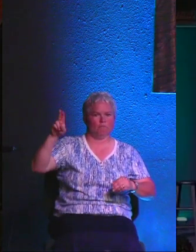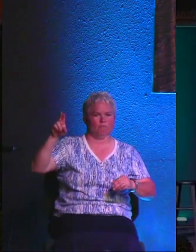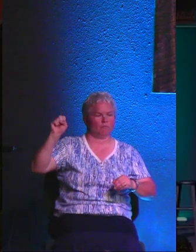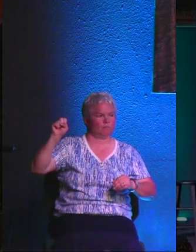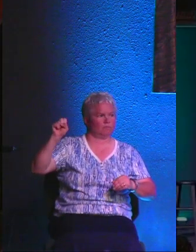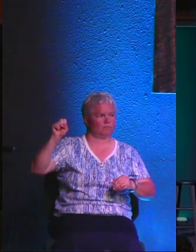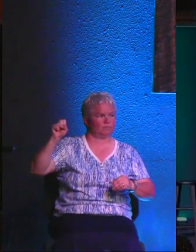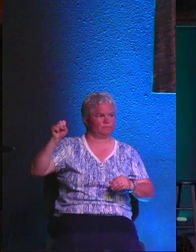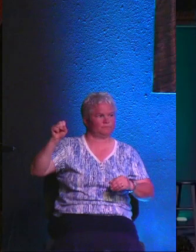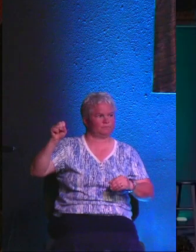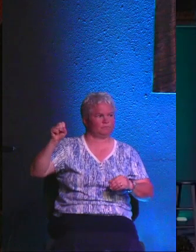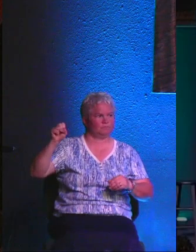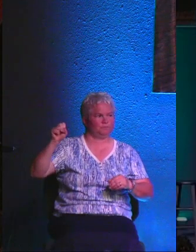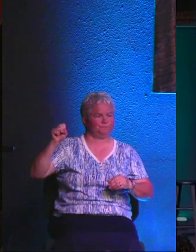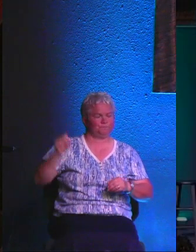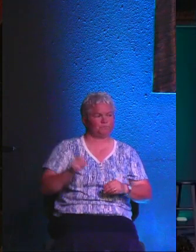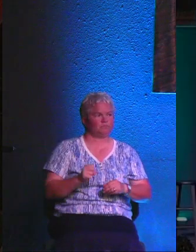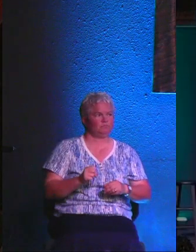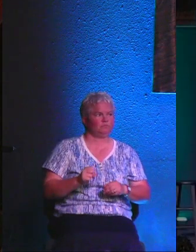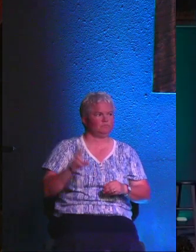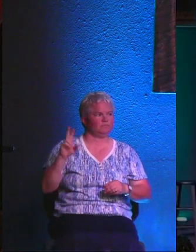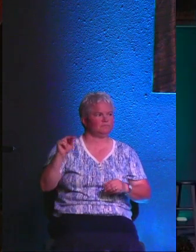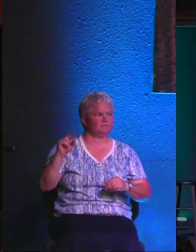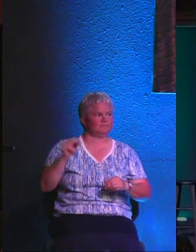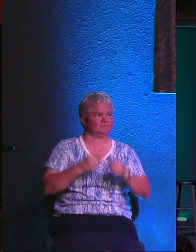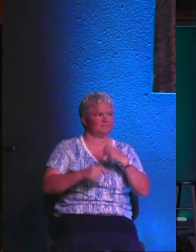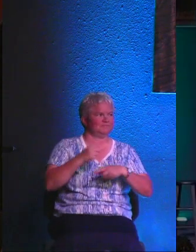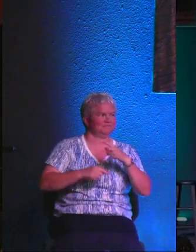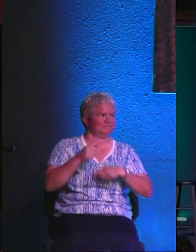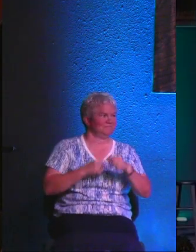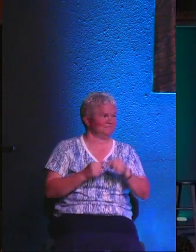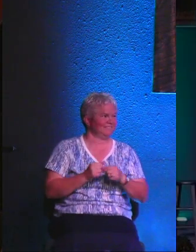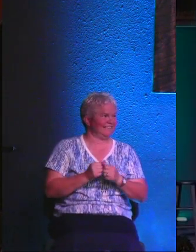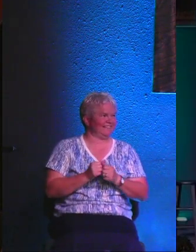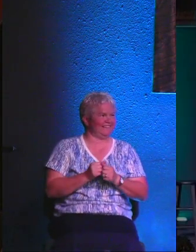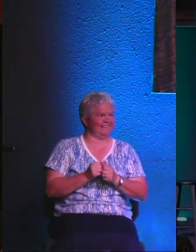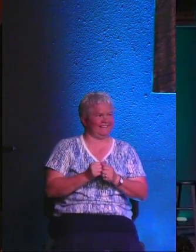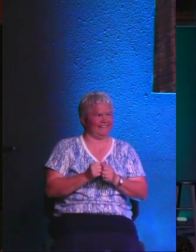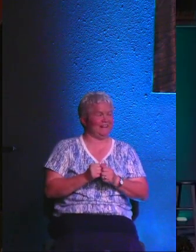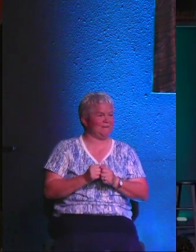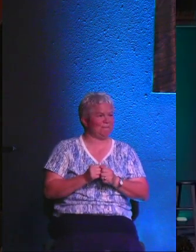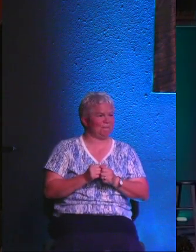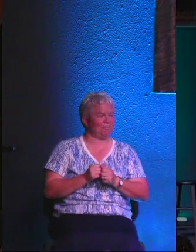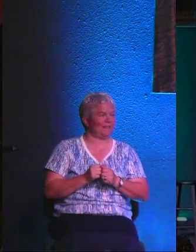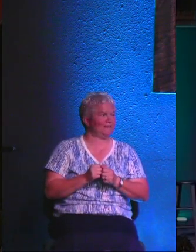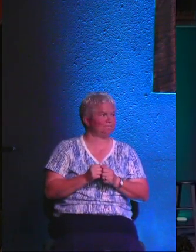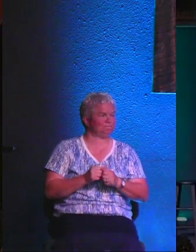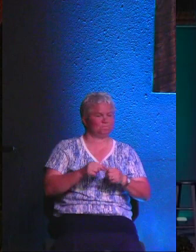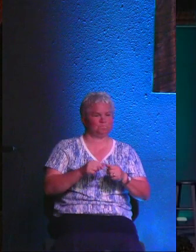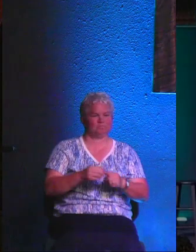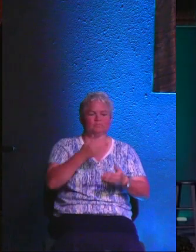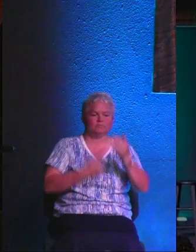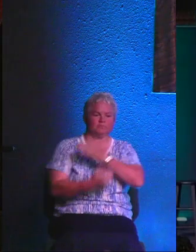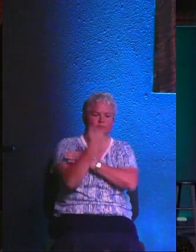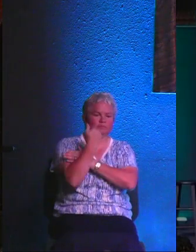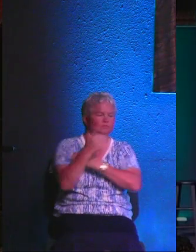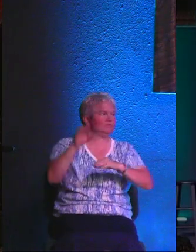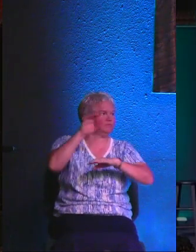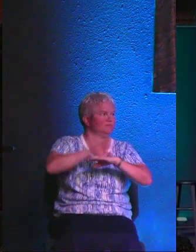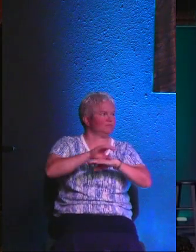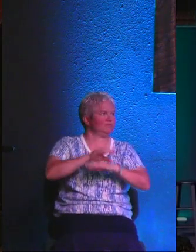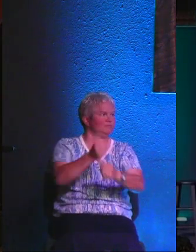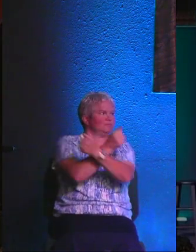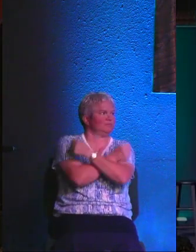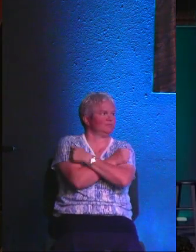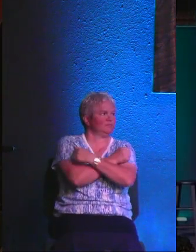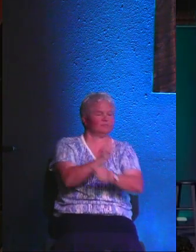Does this one work yet? No. Come on, no, come on up. Good morning, church. For those of you